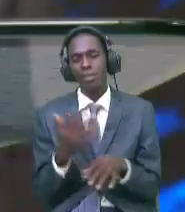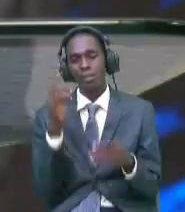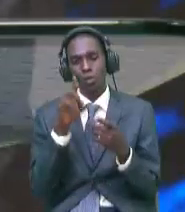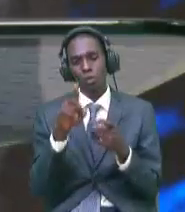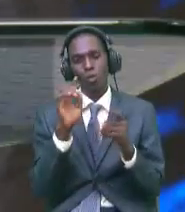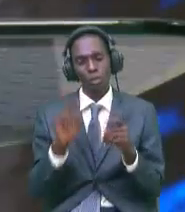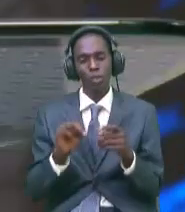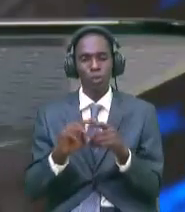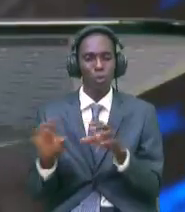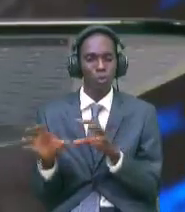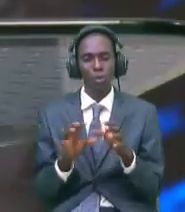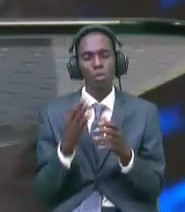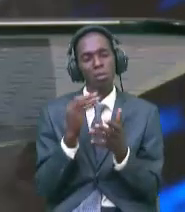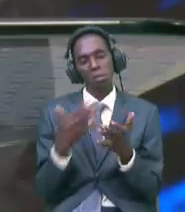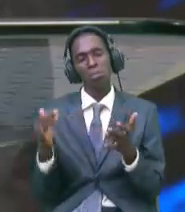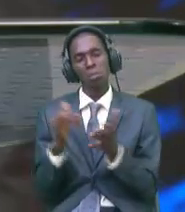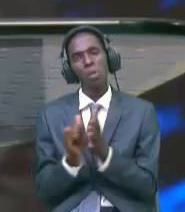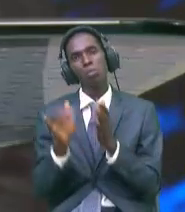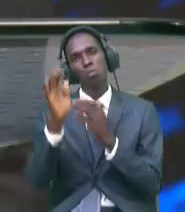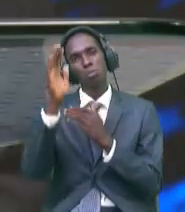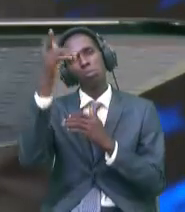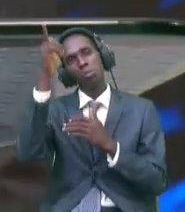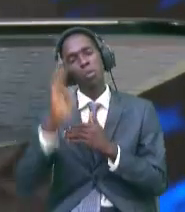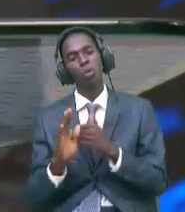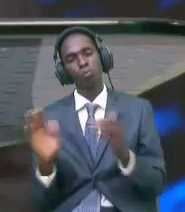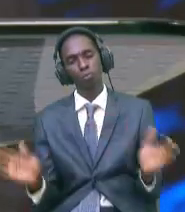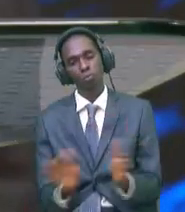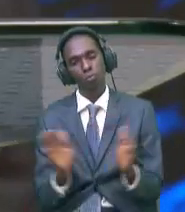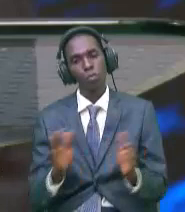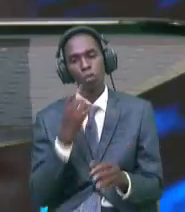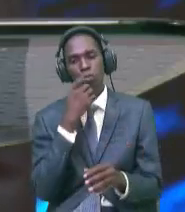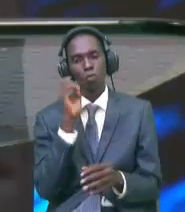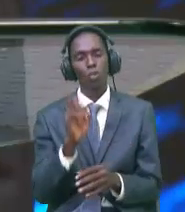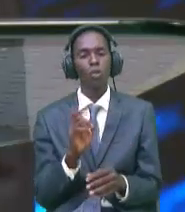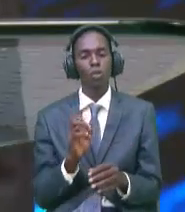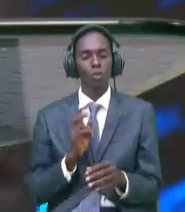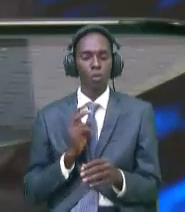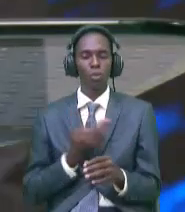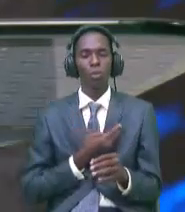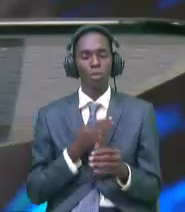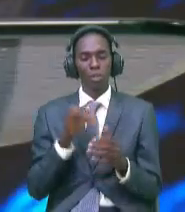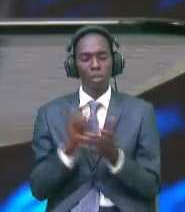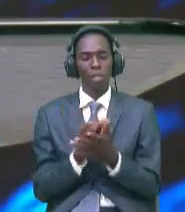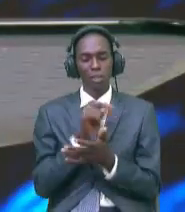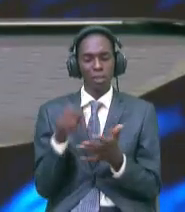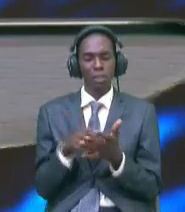of God compels us and commands us and says, this must be done. Now, concerning